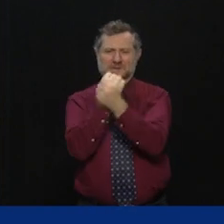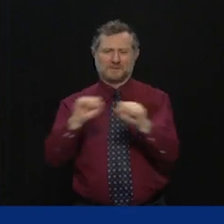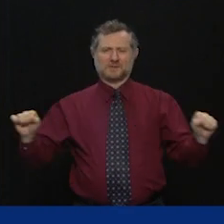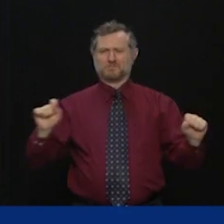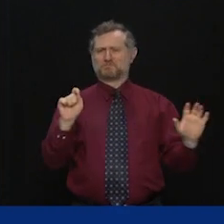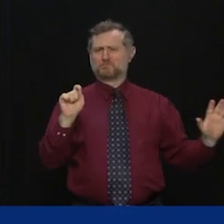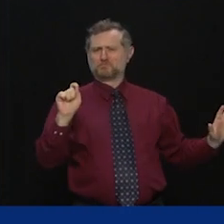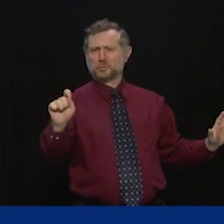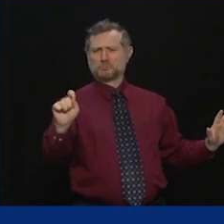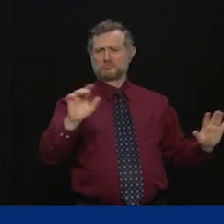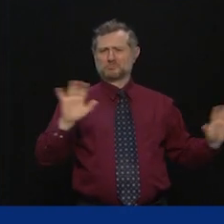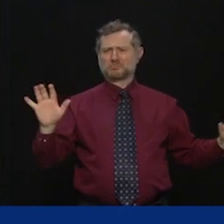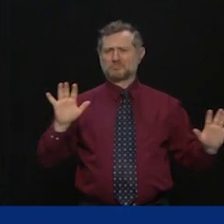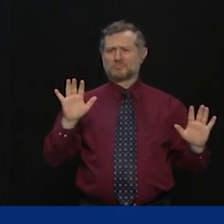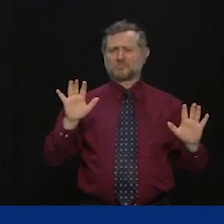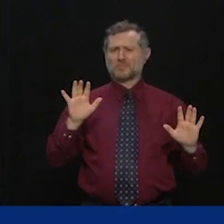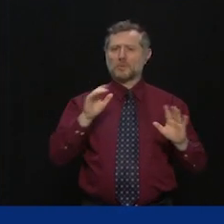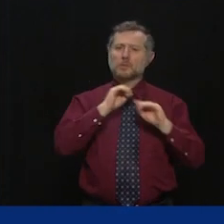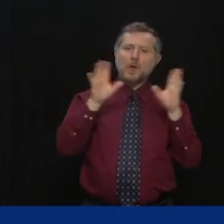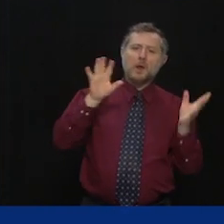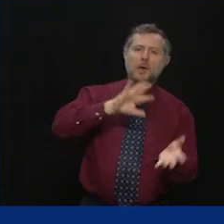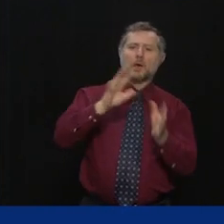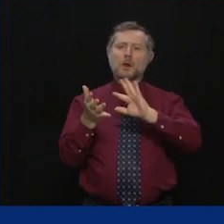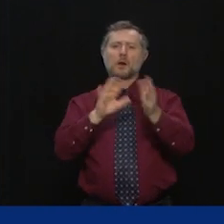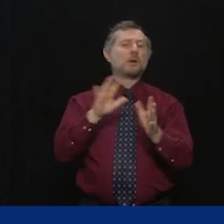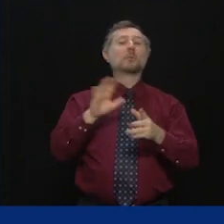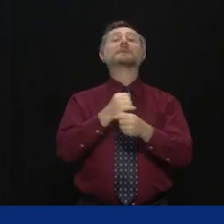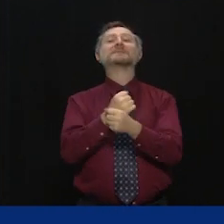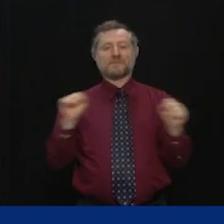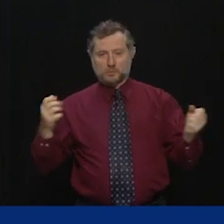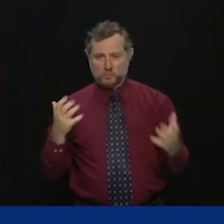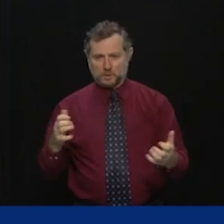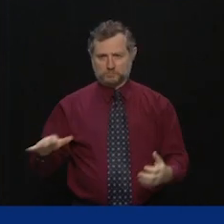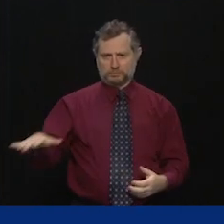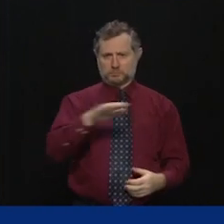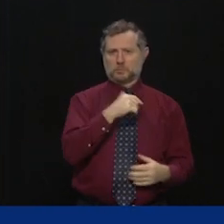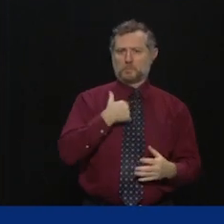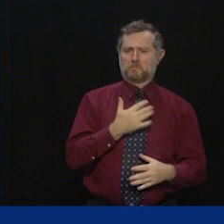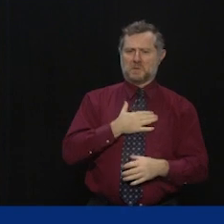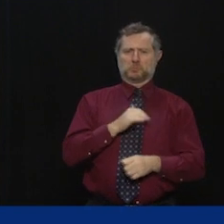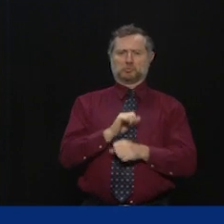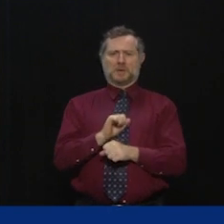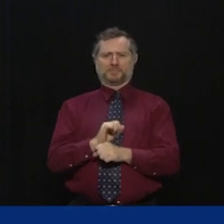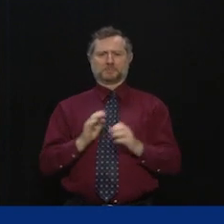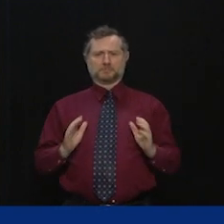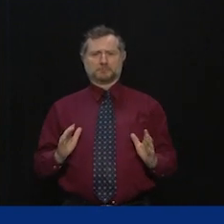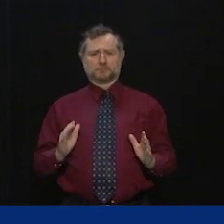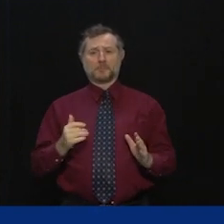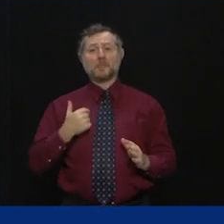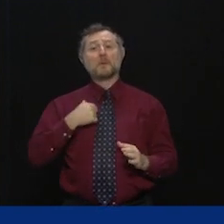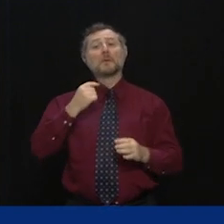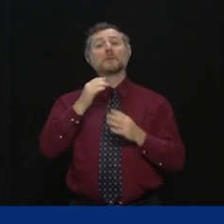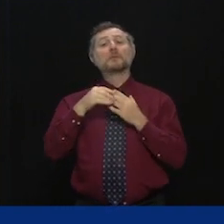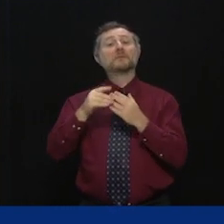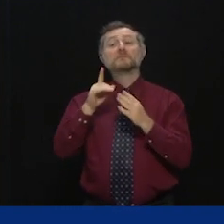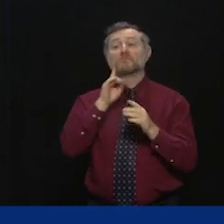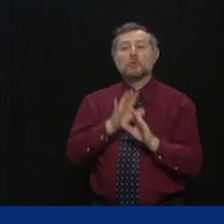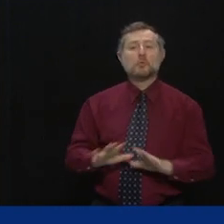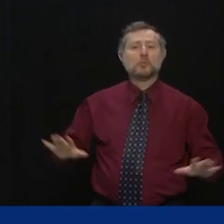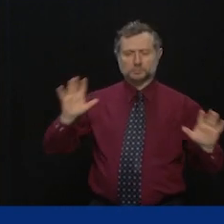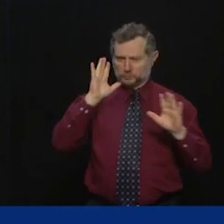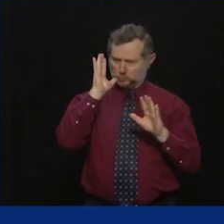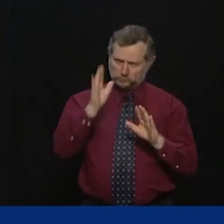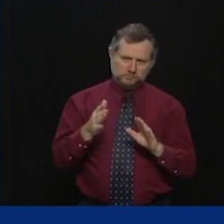cloud that. There's no gray area. I need to keep people in this state safe. And we'll be nation leading with our mandate,